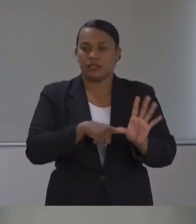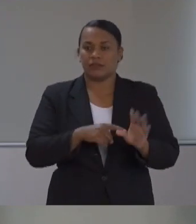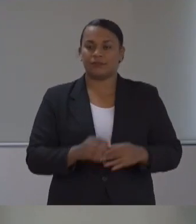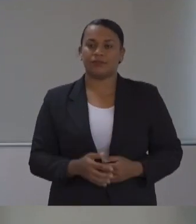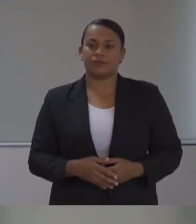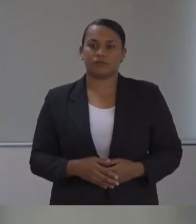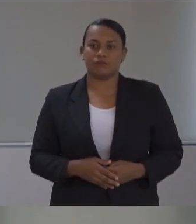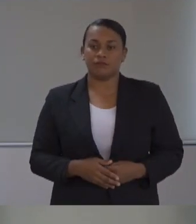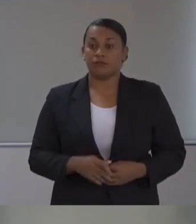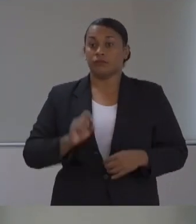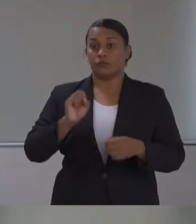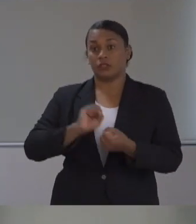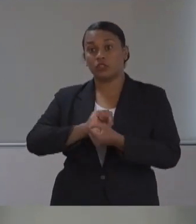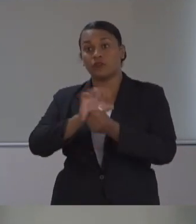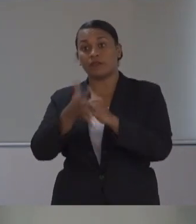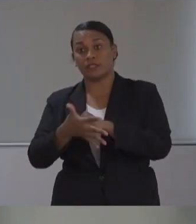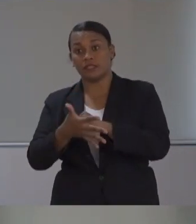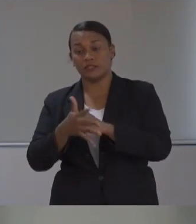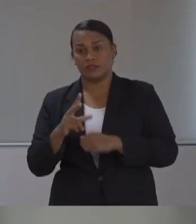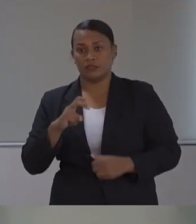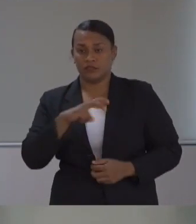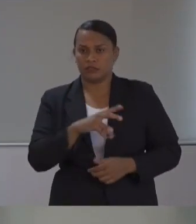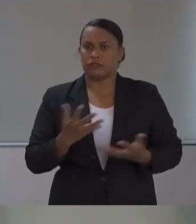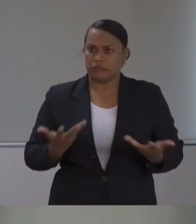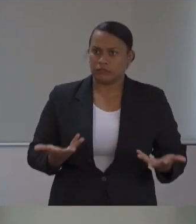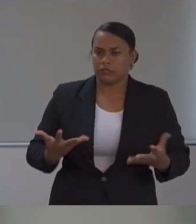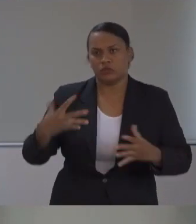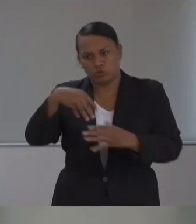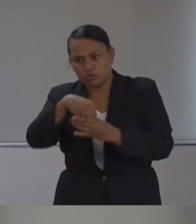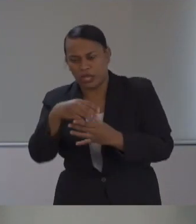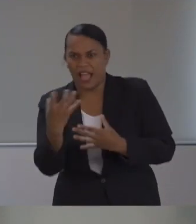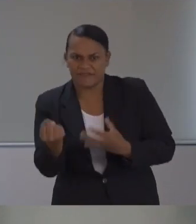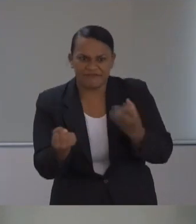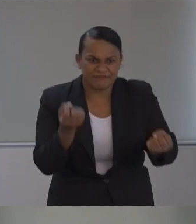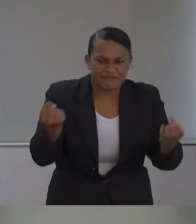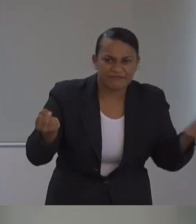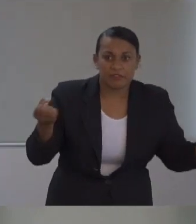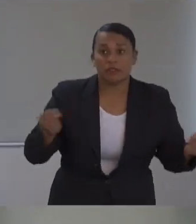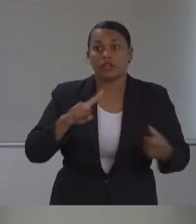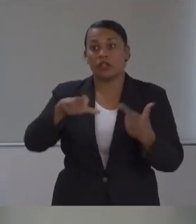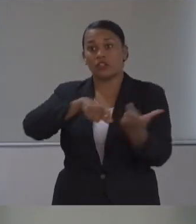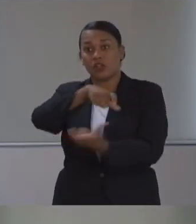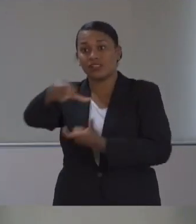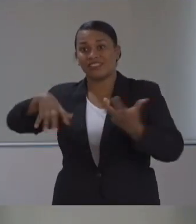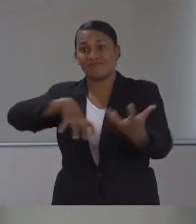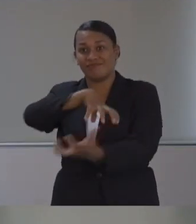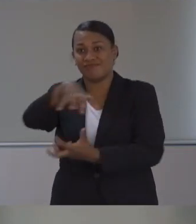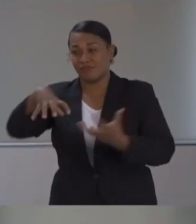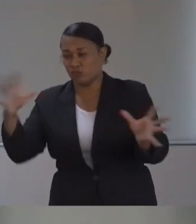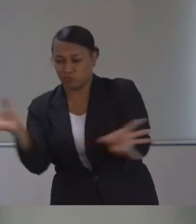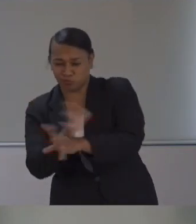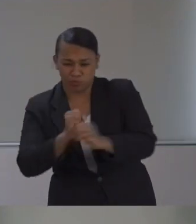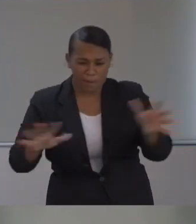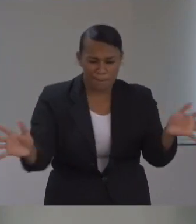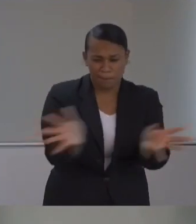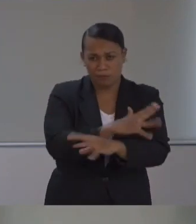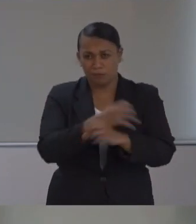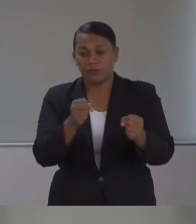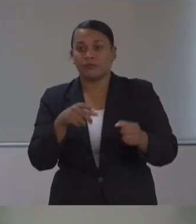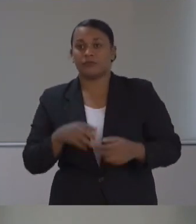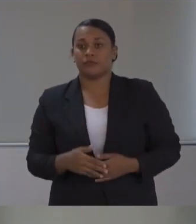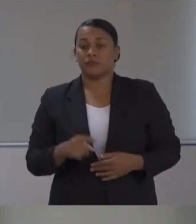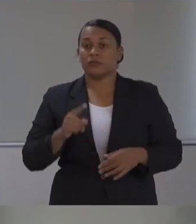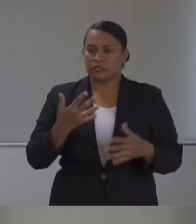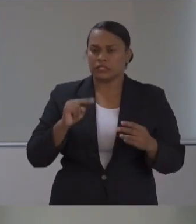With the coronavirus still at our shores and Cyclone Harold's recent devastation, the need for